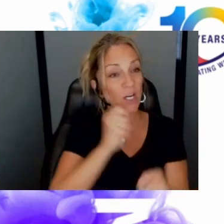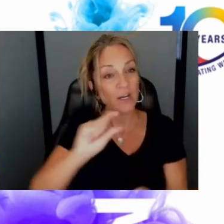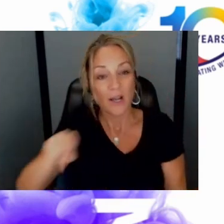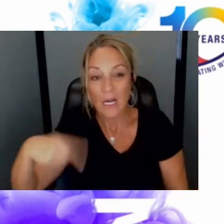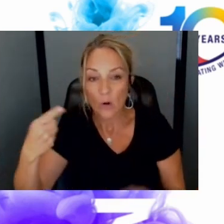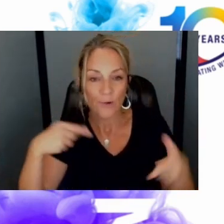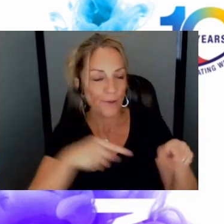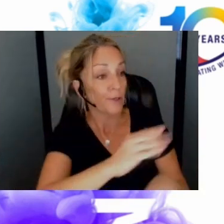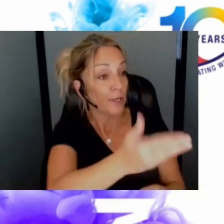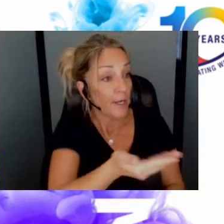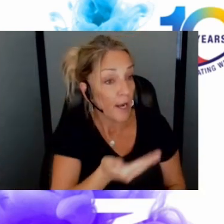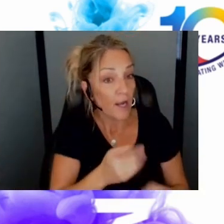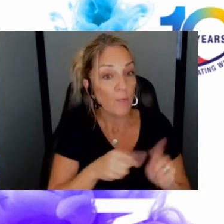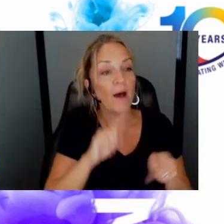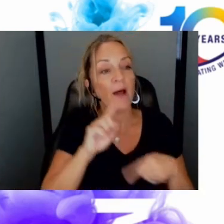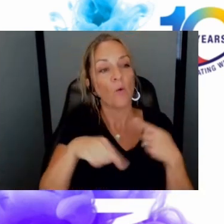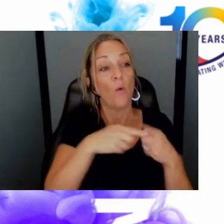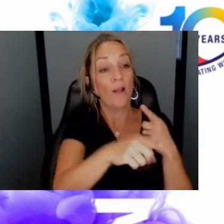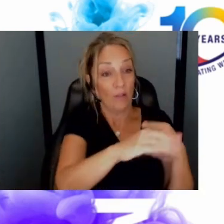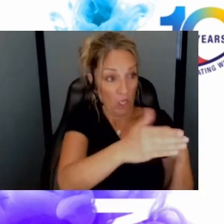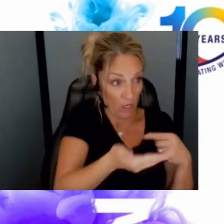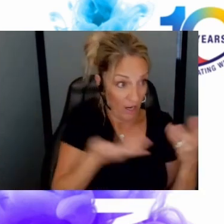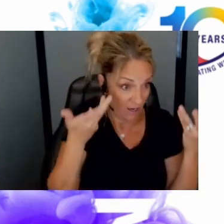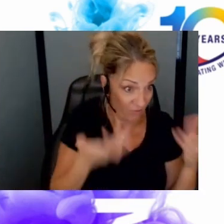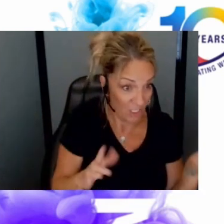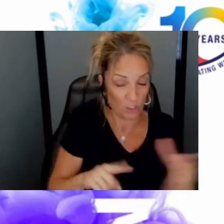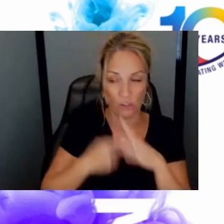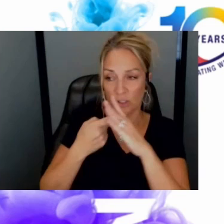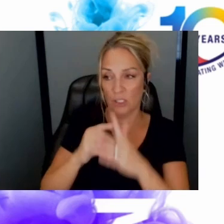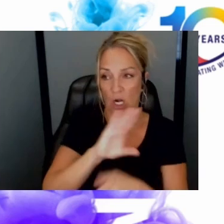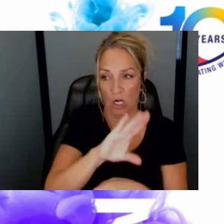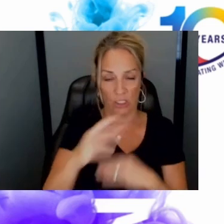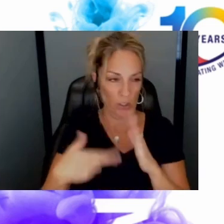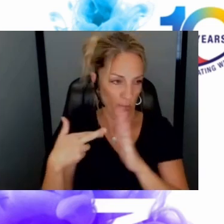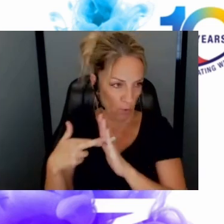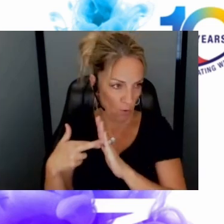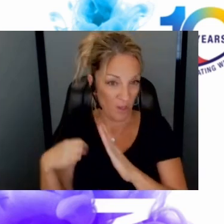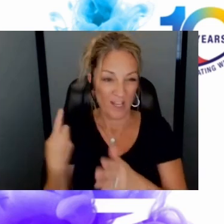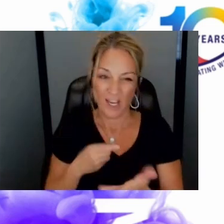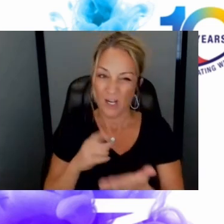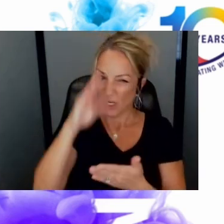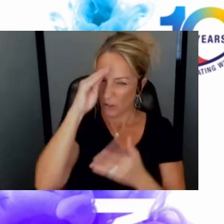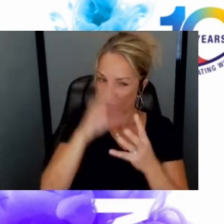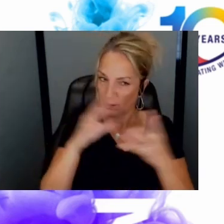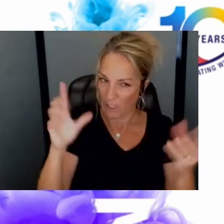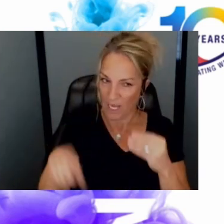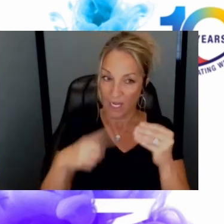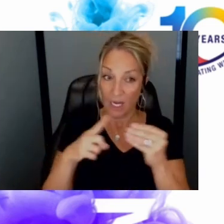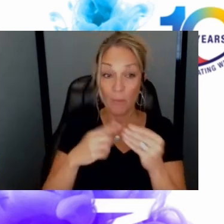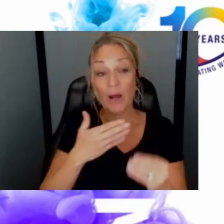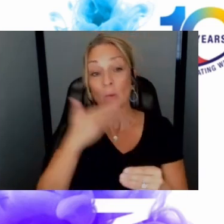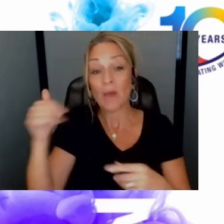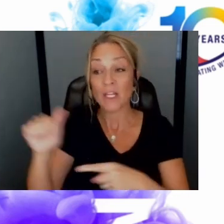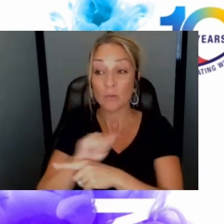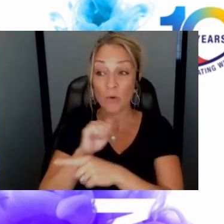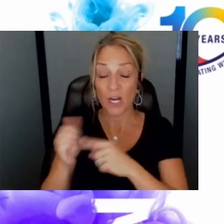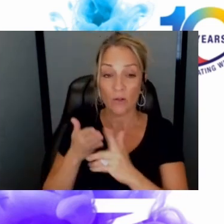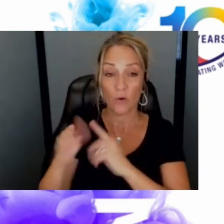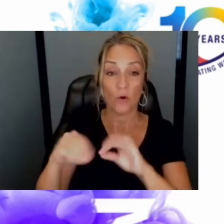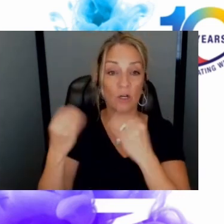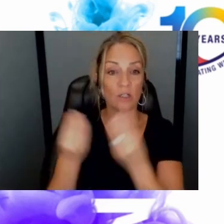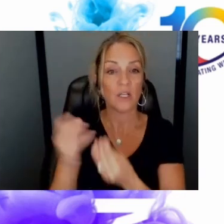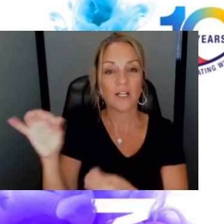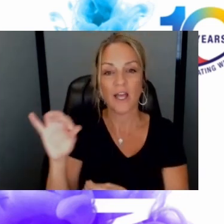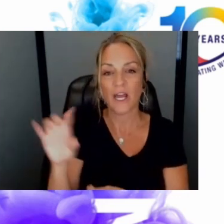once they're hired and sort of, starting into their roles. And we've learned a lot around best practices through organizations like Disability In. So